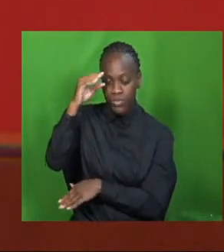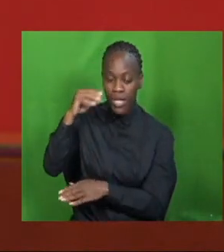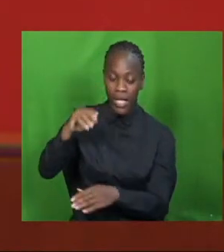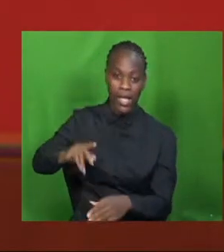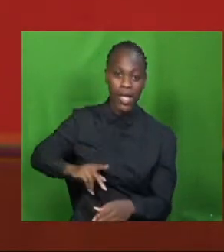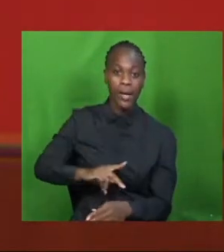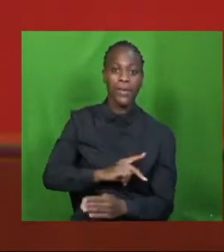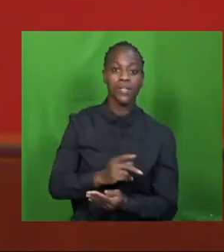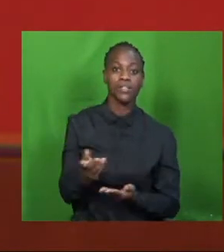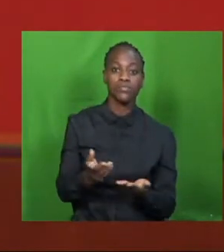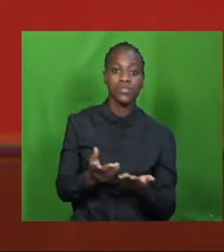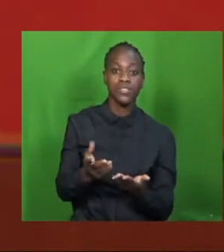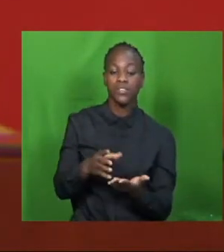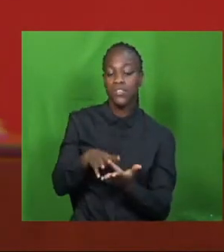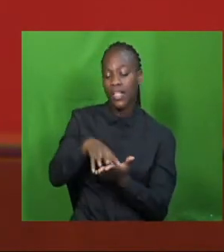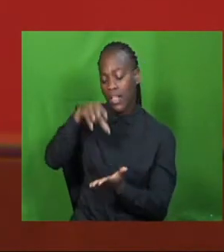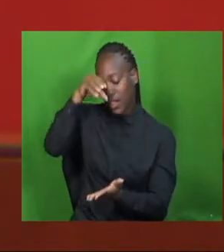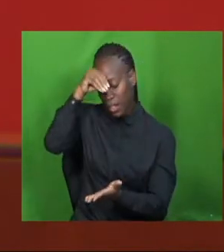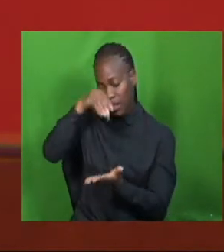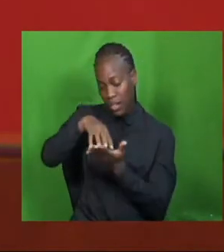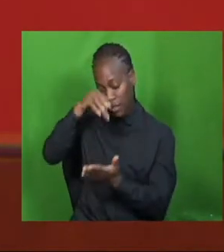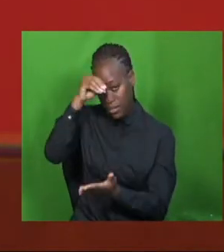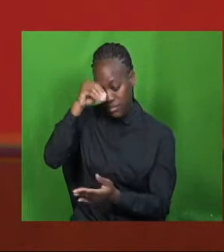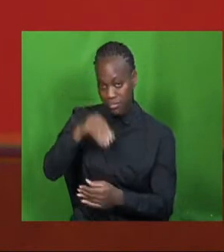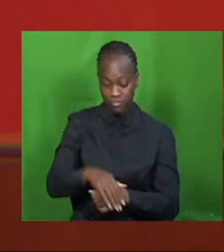the business of the day.